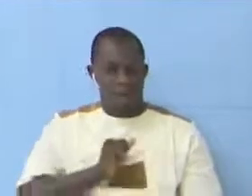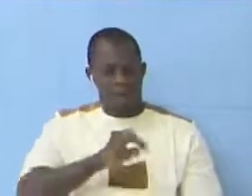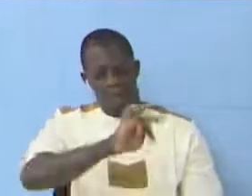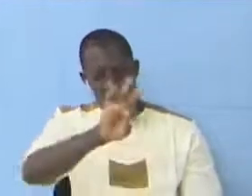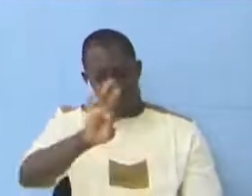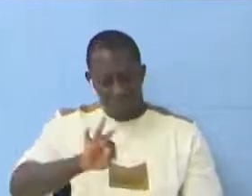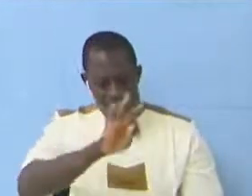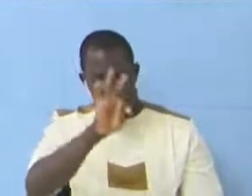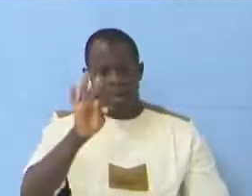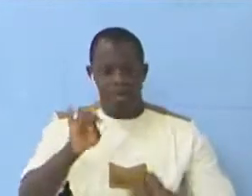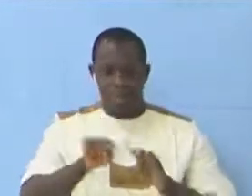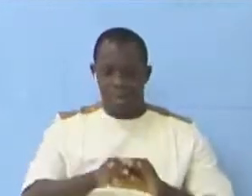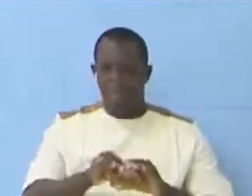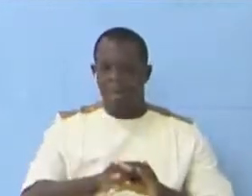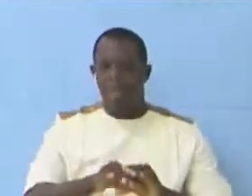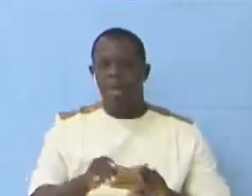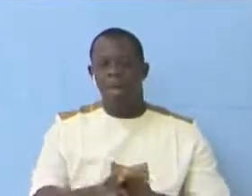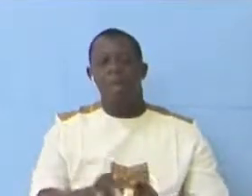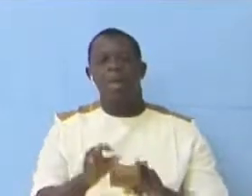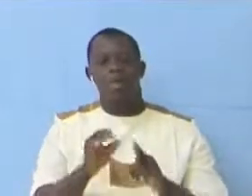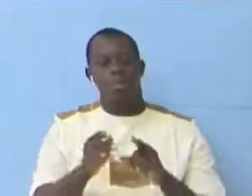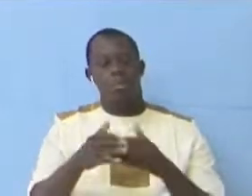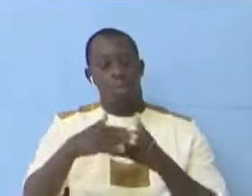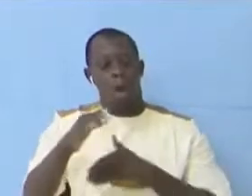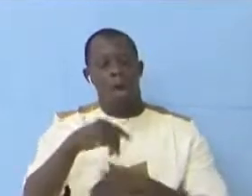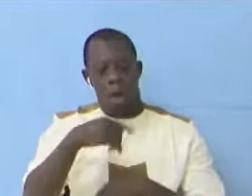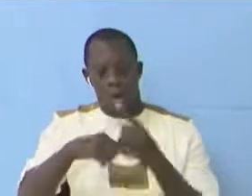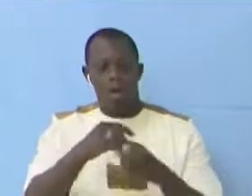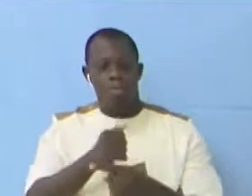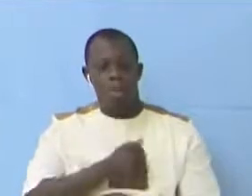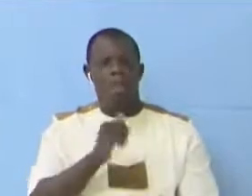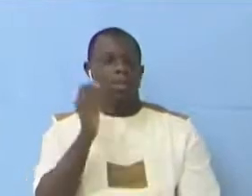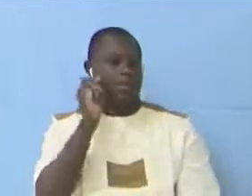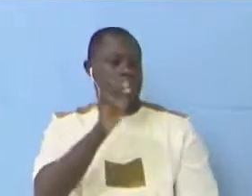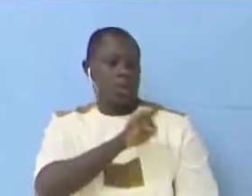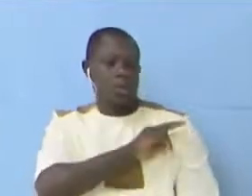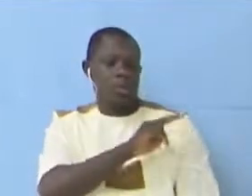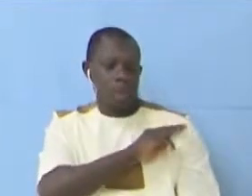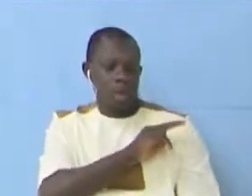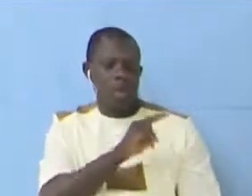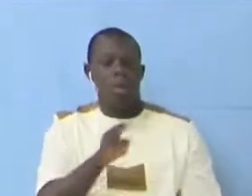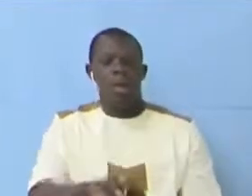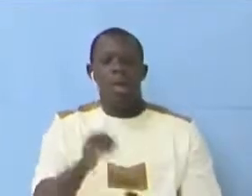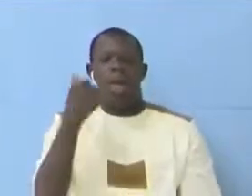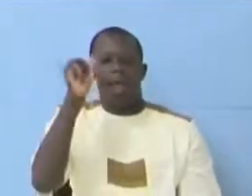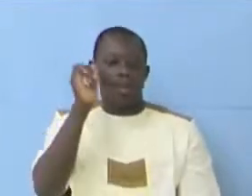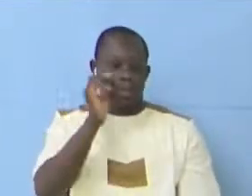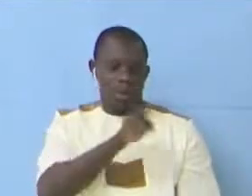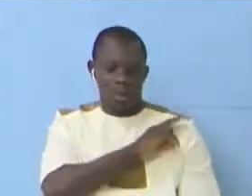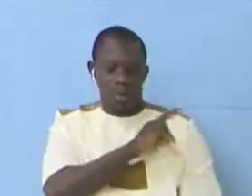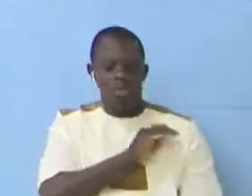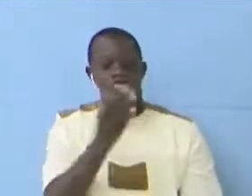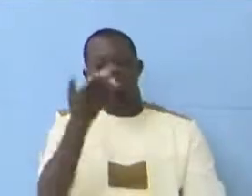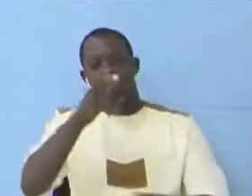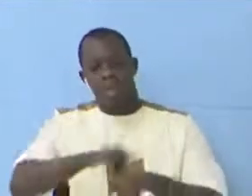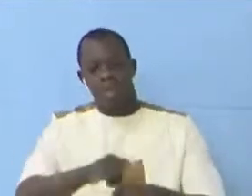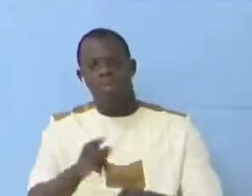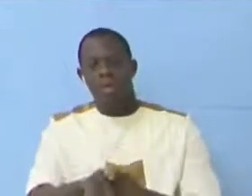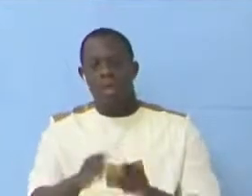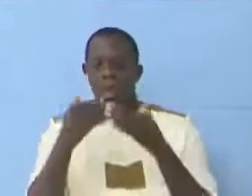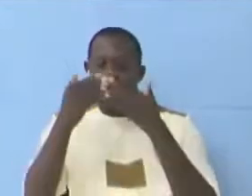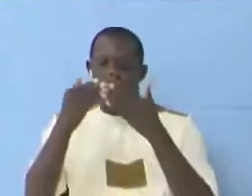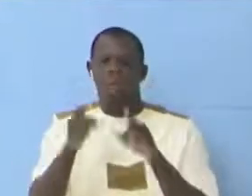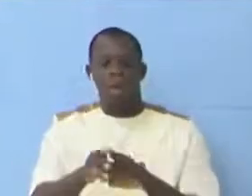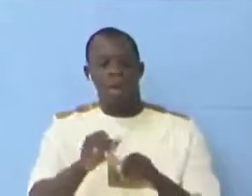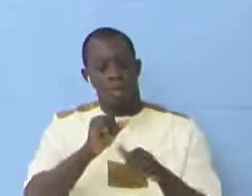family. Our immediate family. rawatina suma mag bu jigéen. Especially my elder sister. moom léegi-léegi sax dañ ma daan wax ne waxalal sa